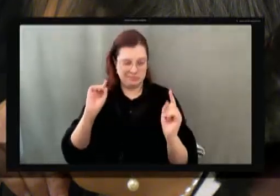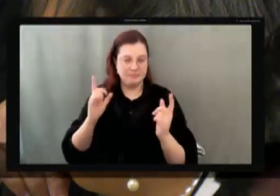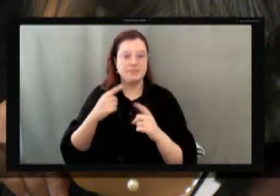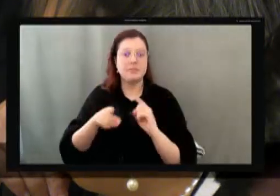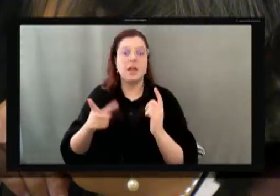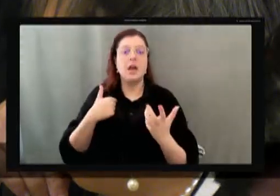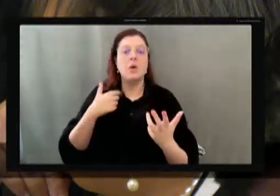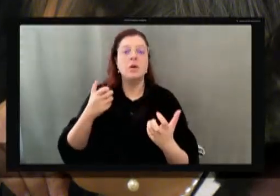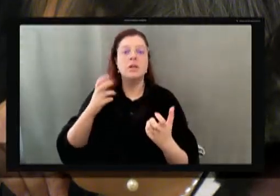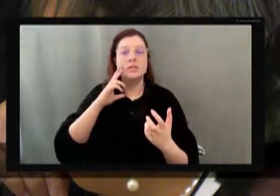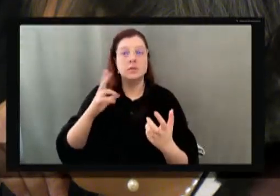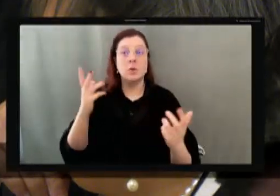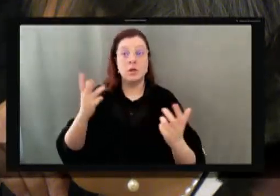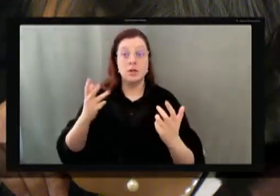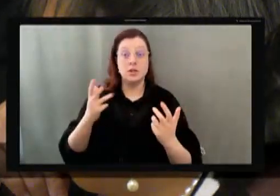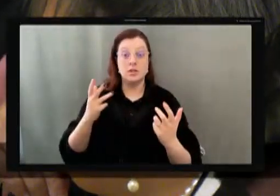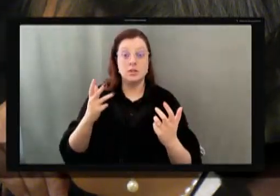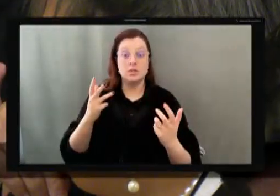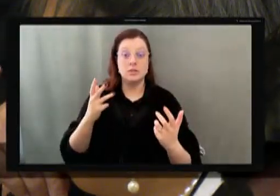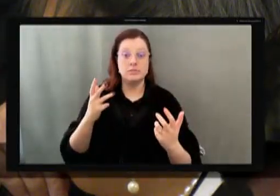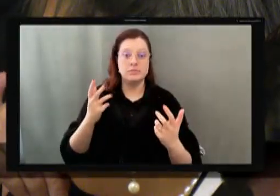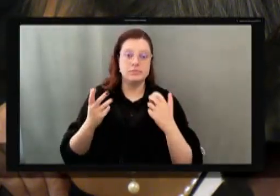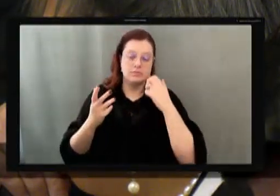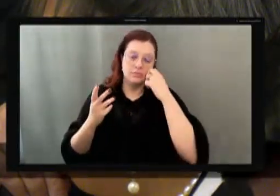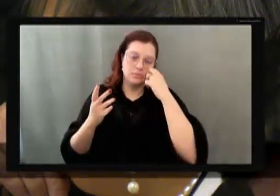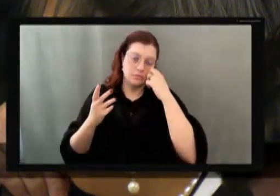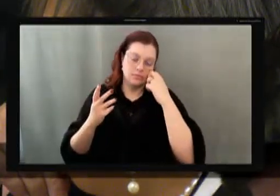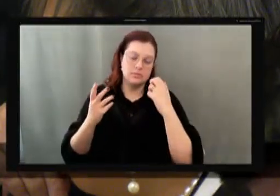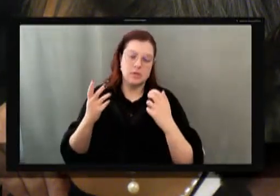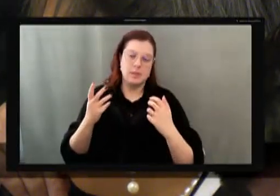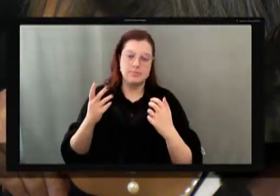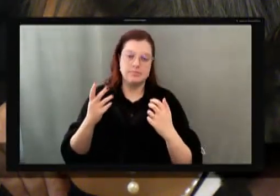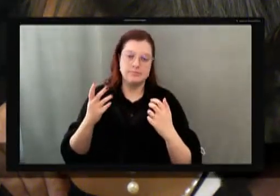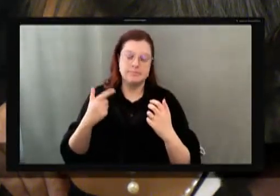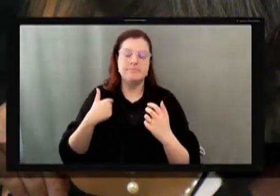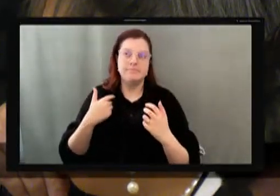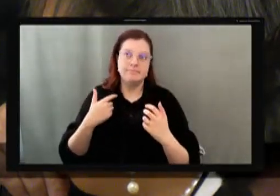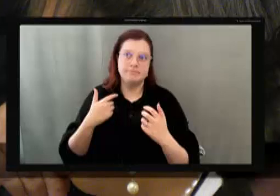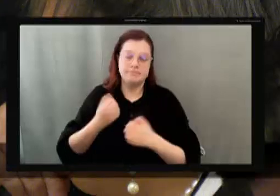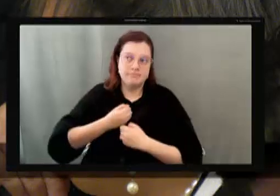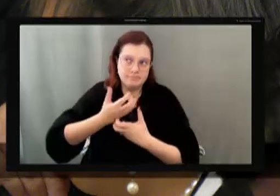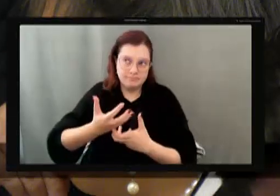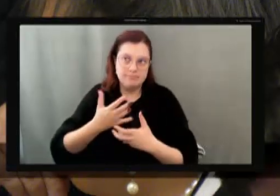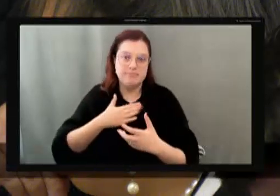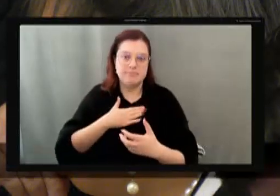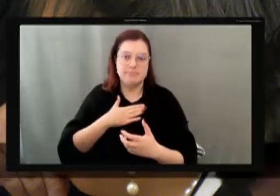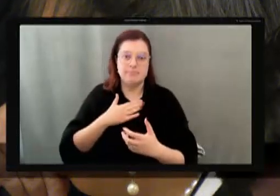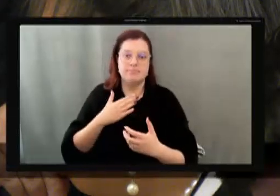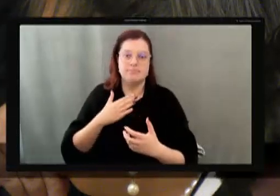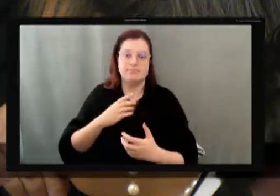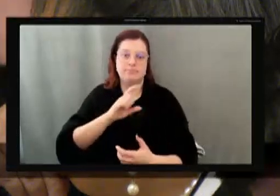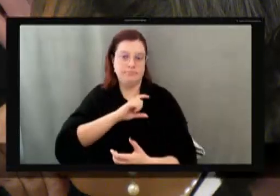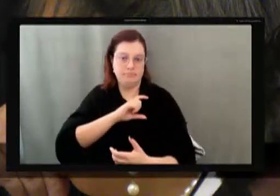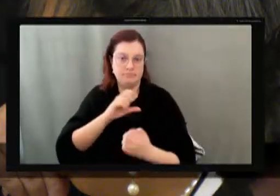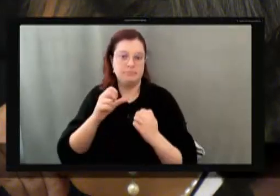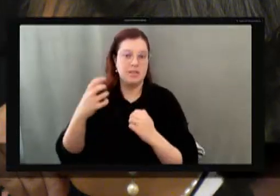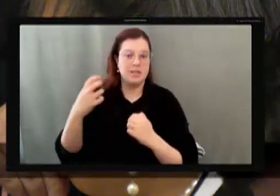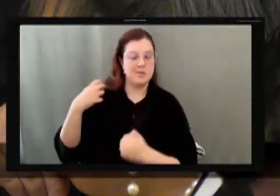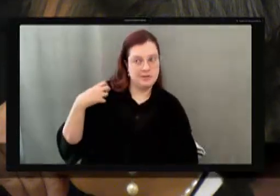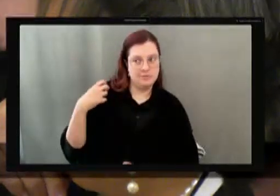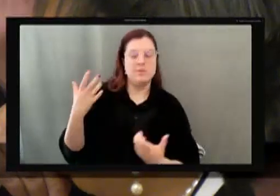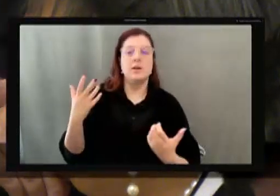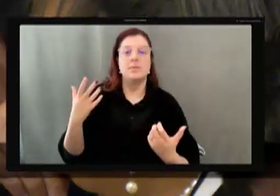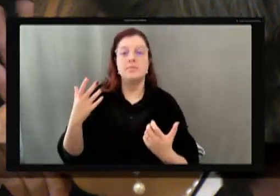see, and you know, and I've expressed this to my commanders and to the chief as well, is, again, like patrols